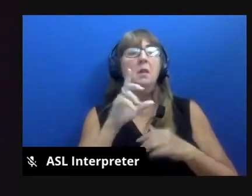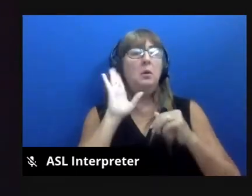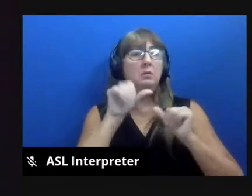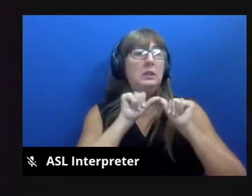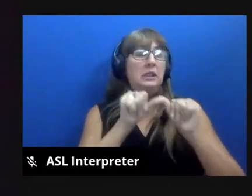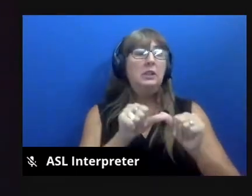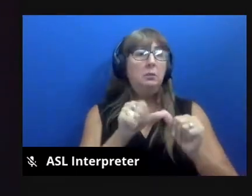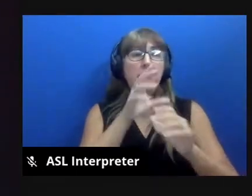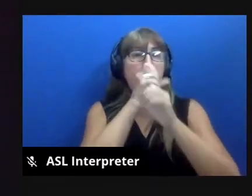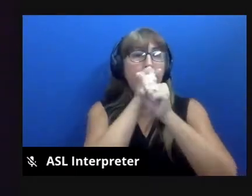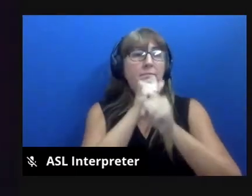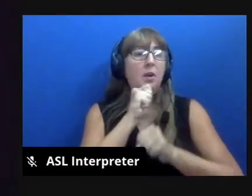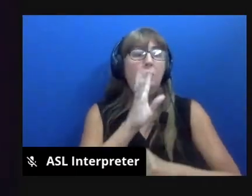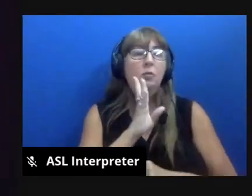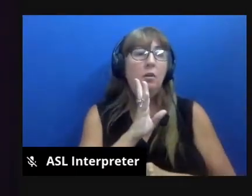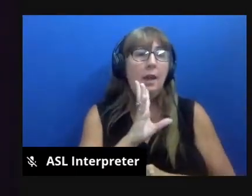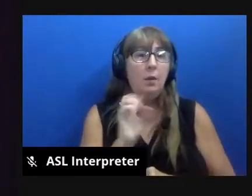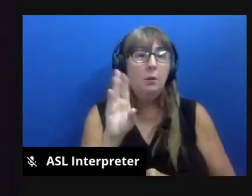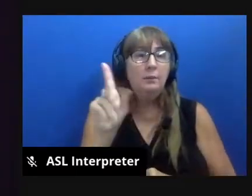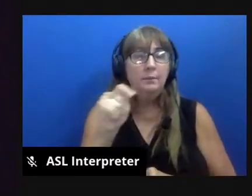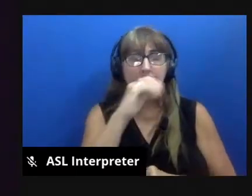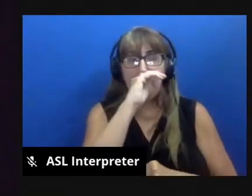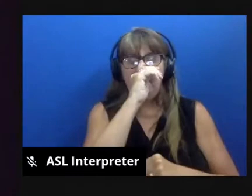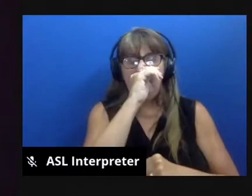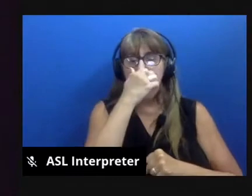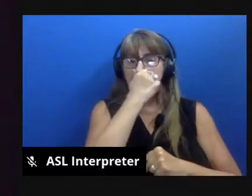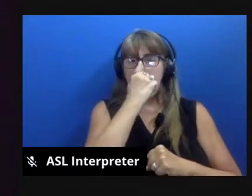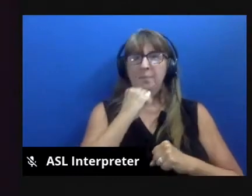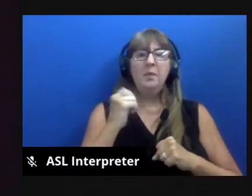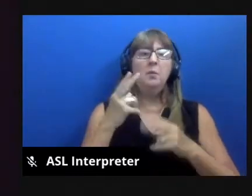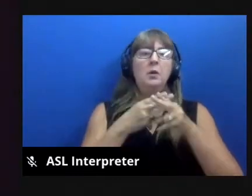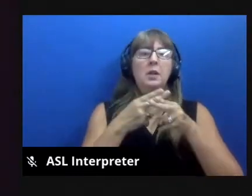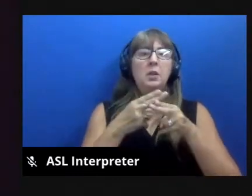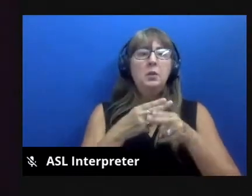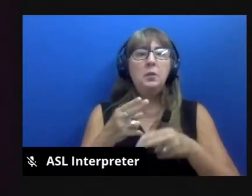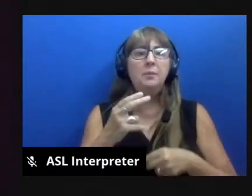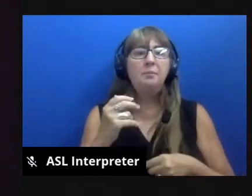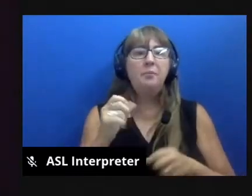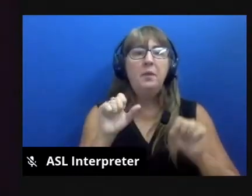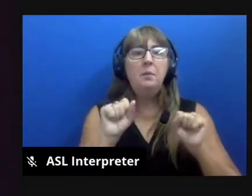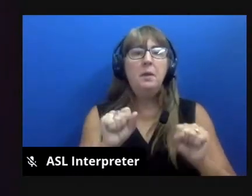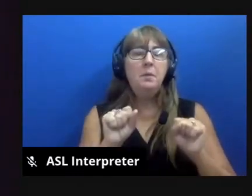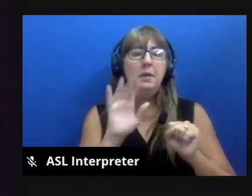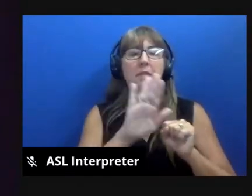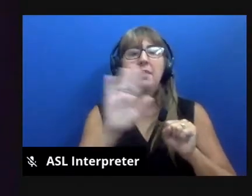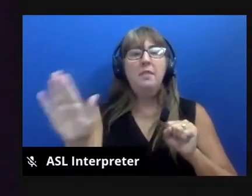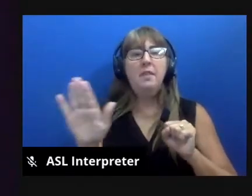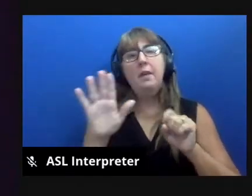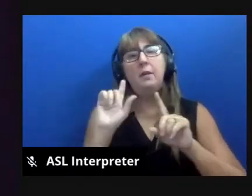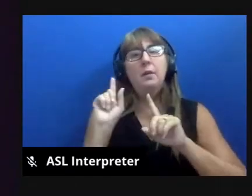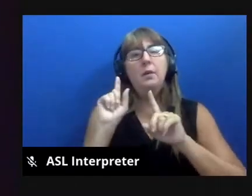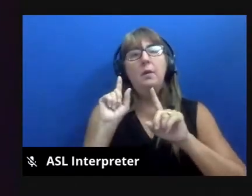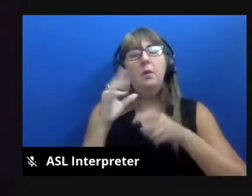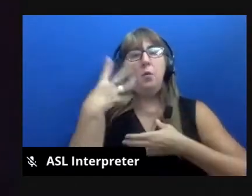that was the child, as if that might have been their, quote, personality. And depending on the body